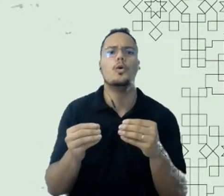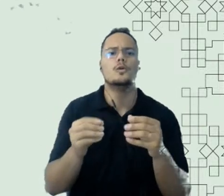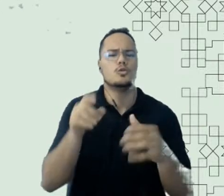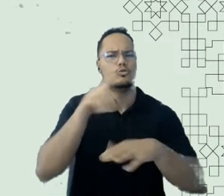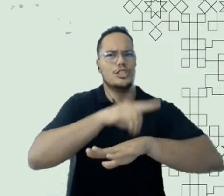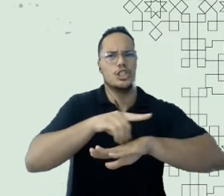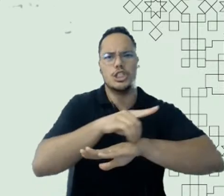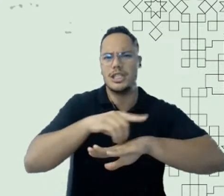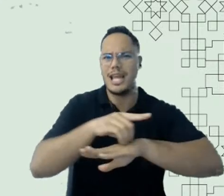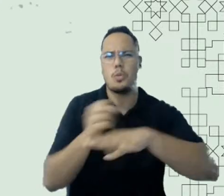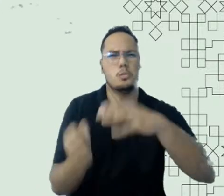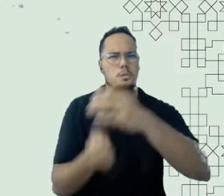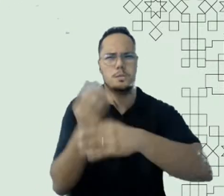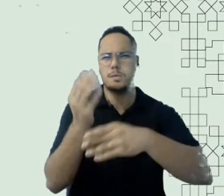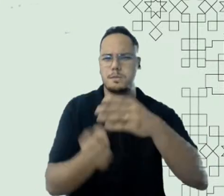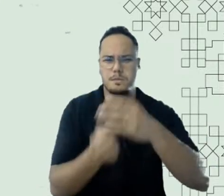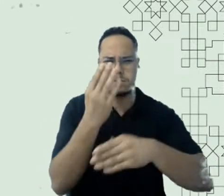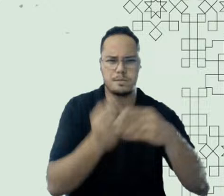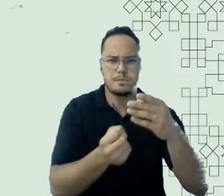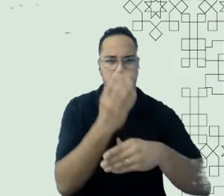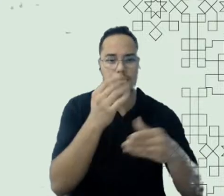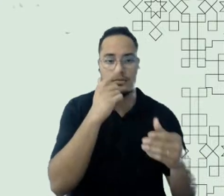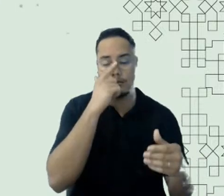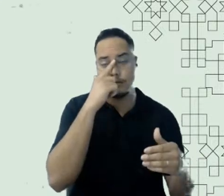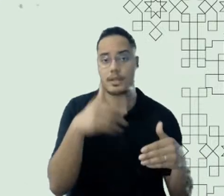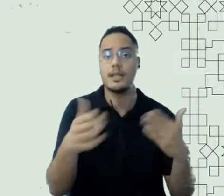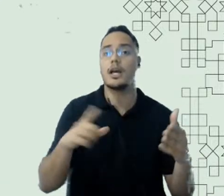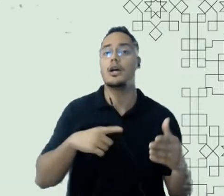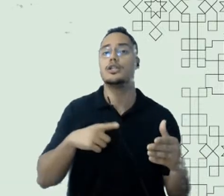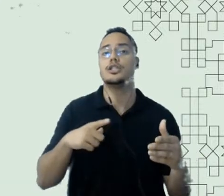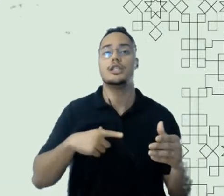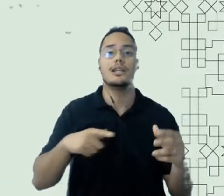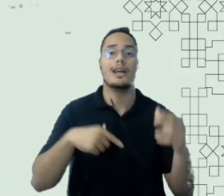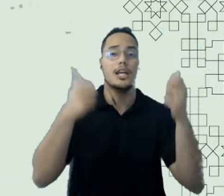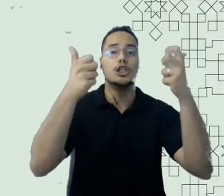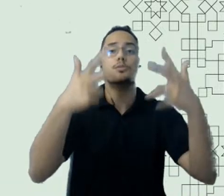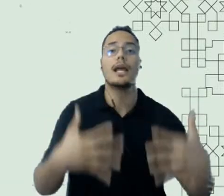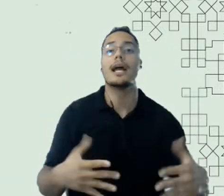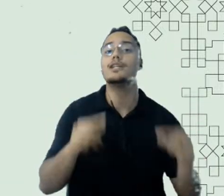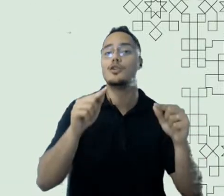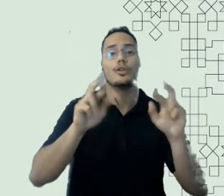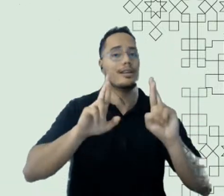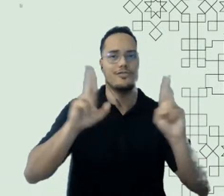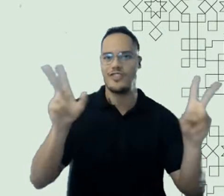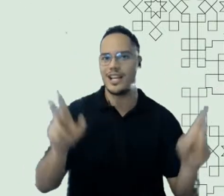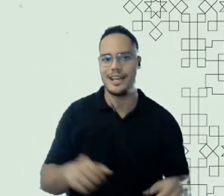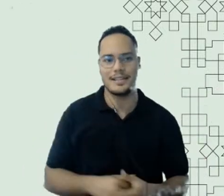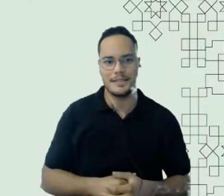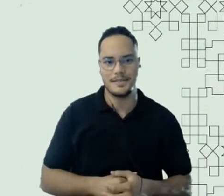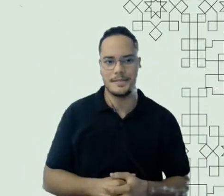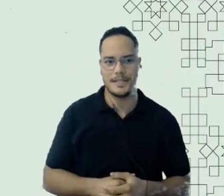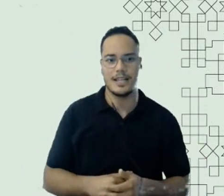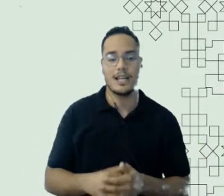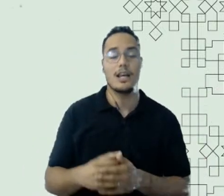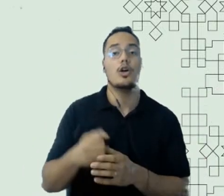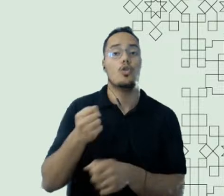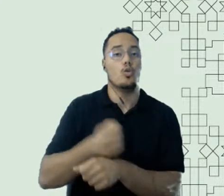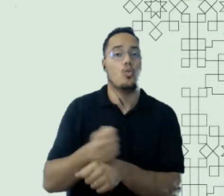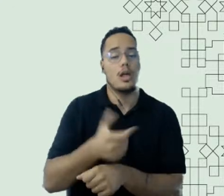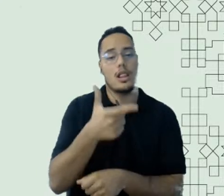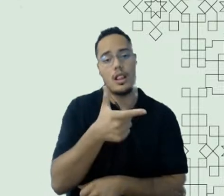then. And so the directive of 2001 was in a context with